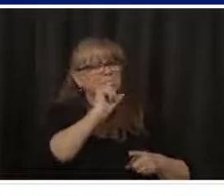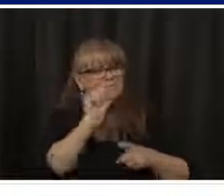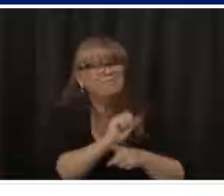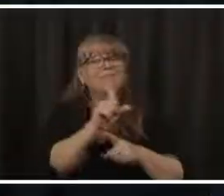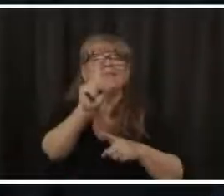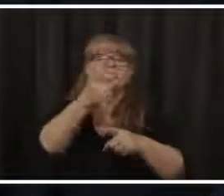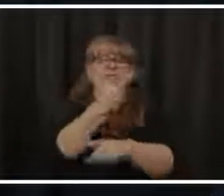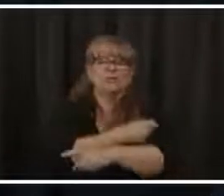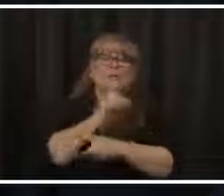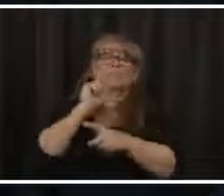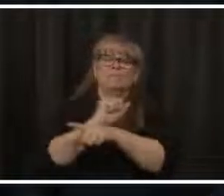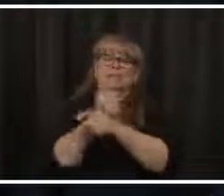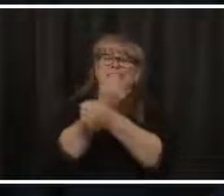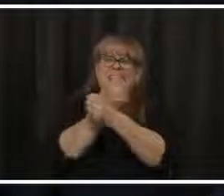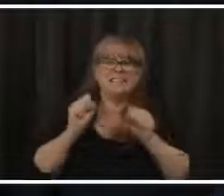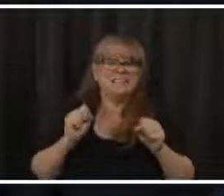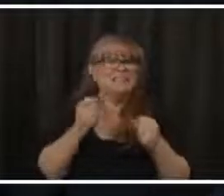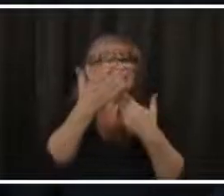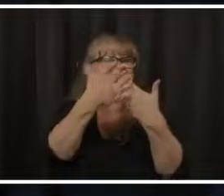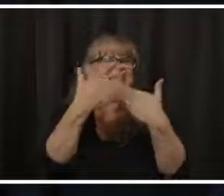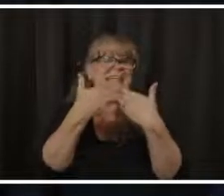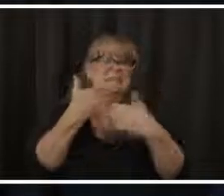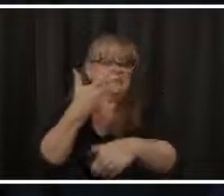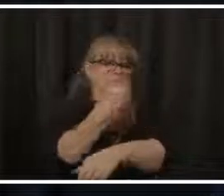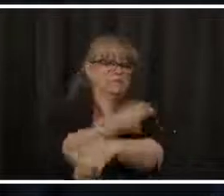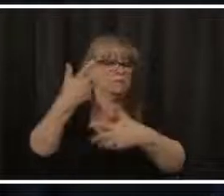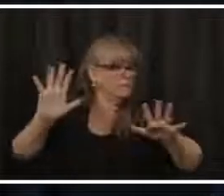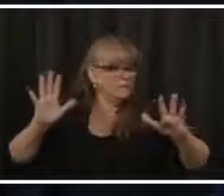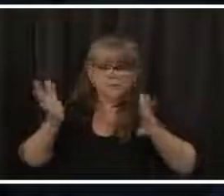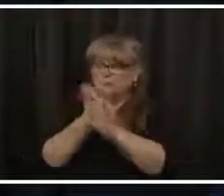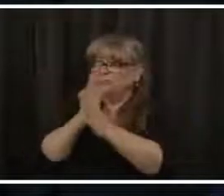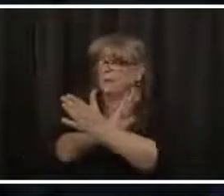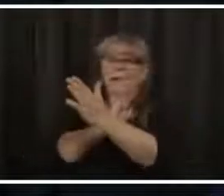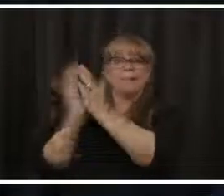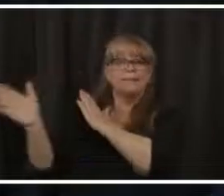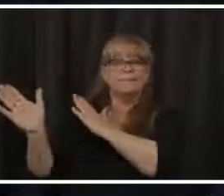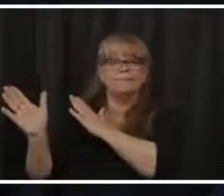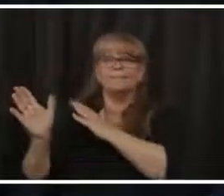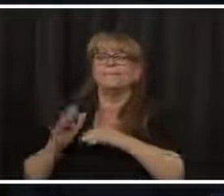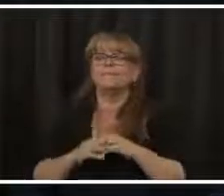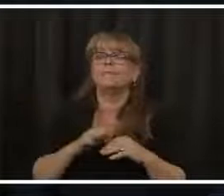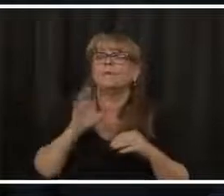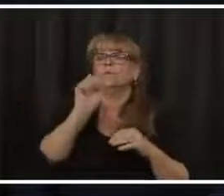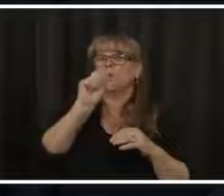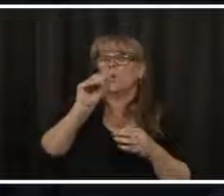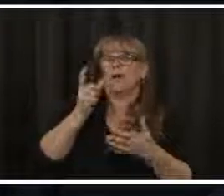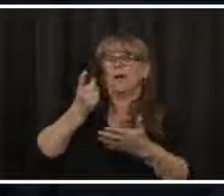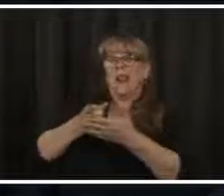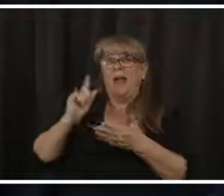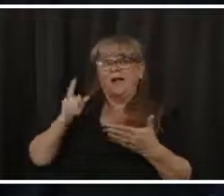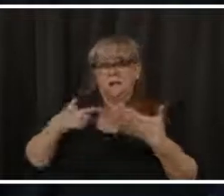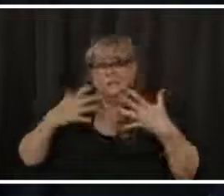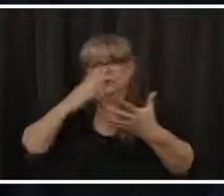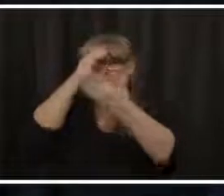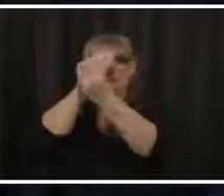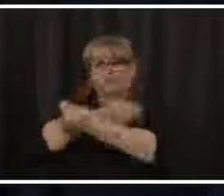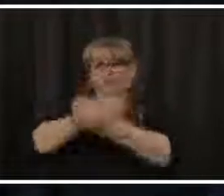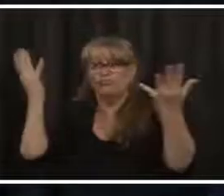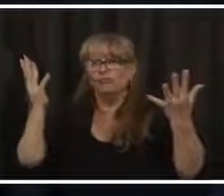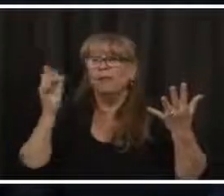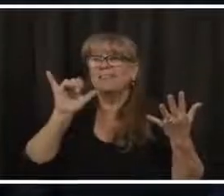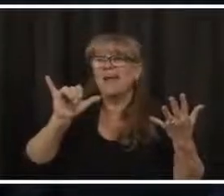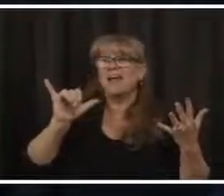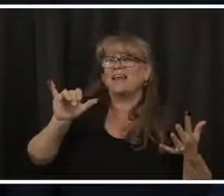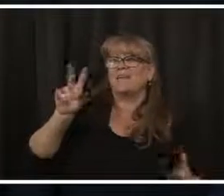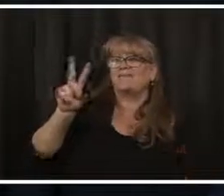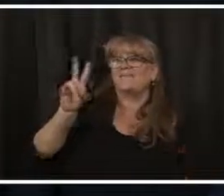and easy to be done. Last week I announced that 4 of our Vaccines for All community vaccination sites